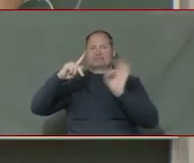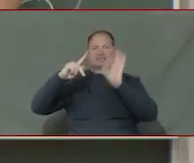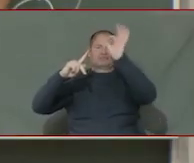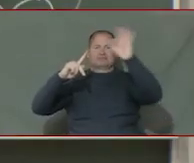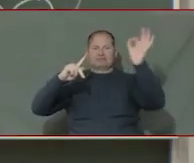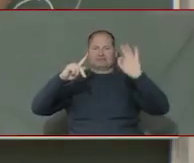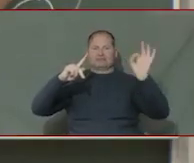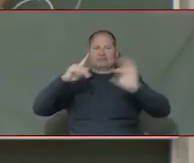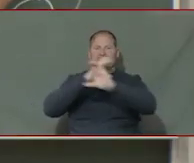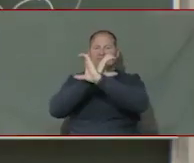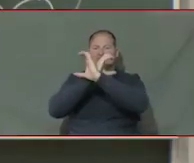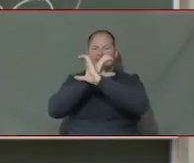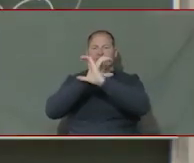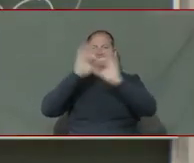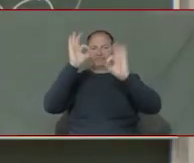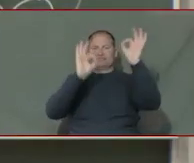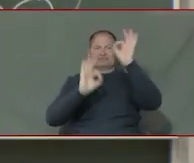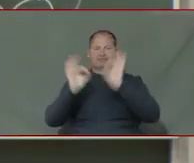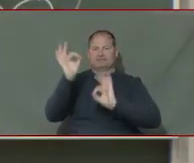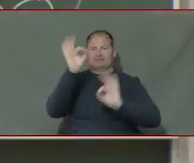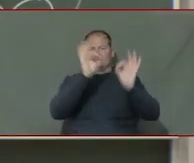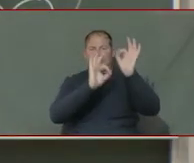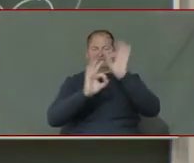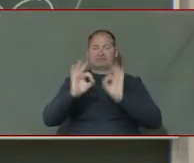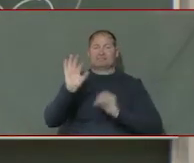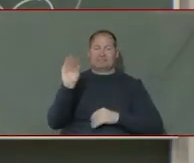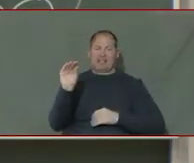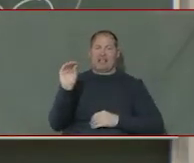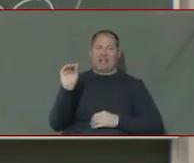shout out, what are these islands called?